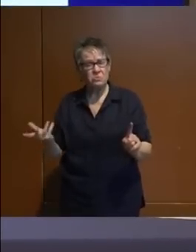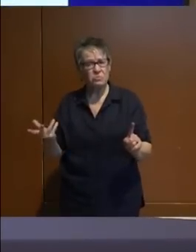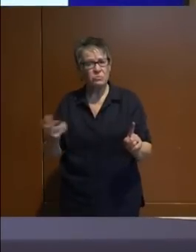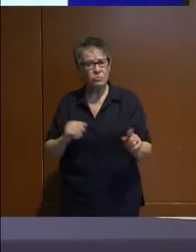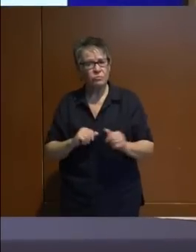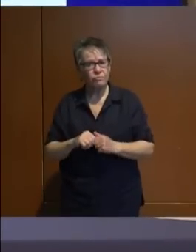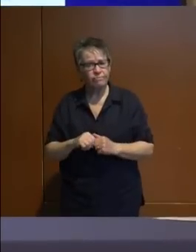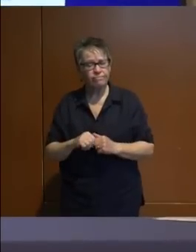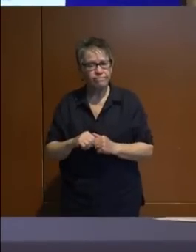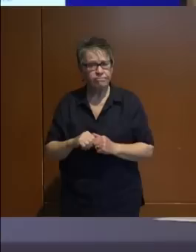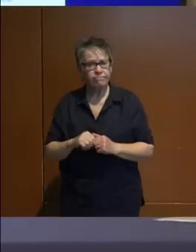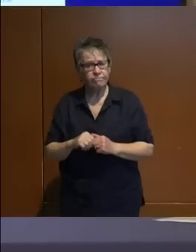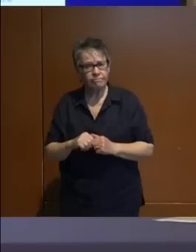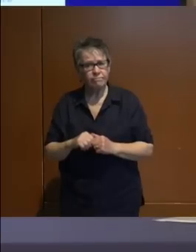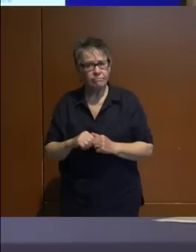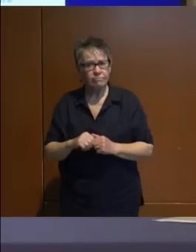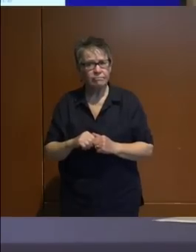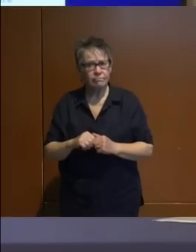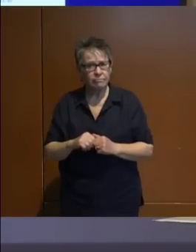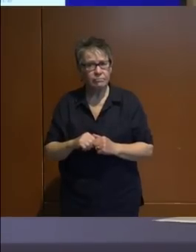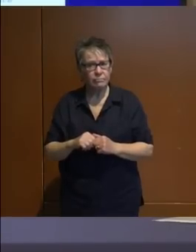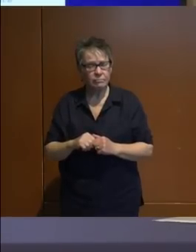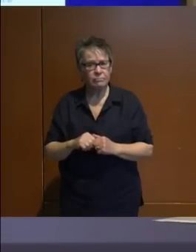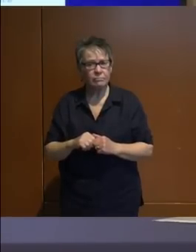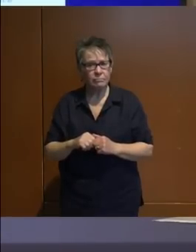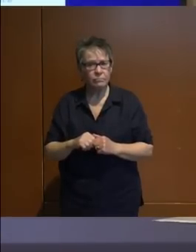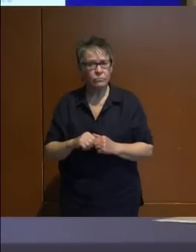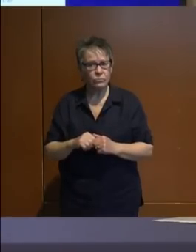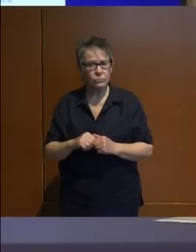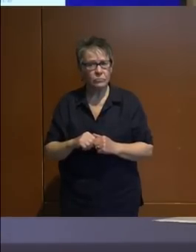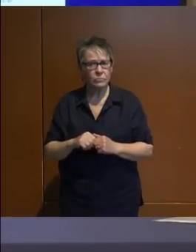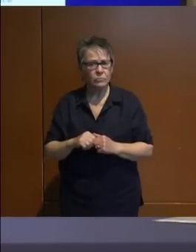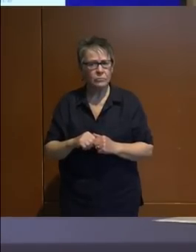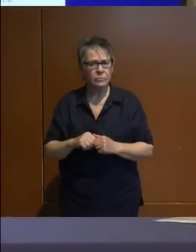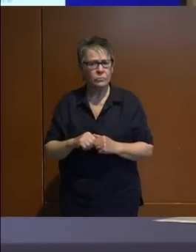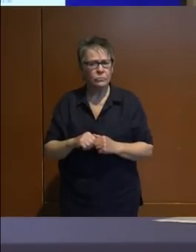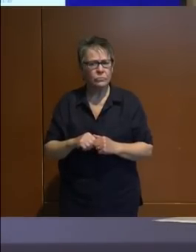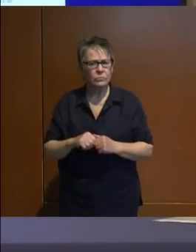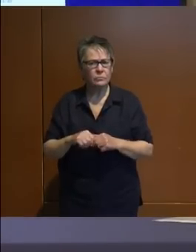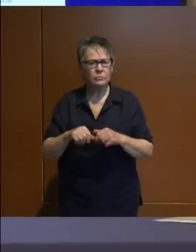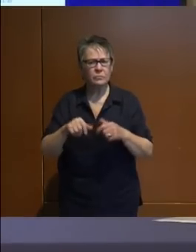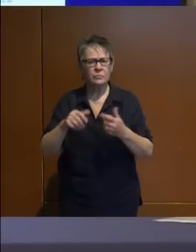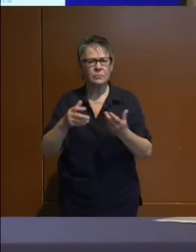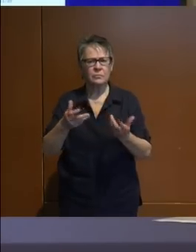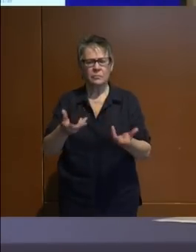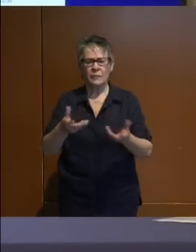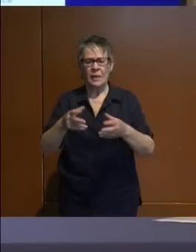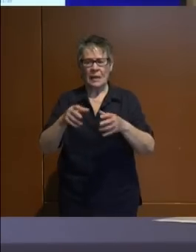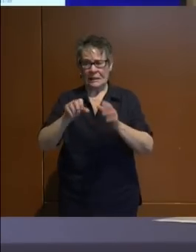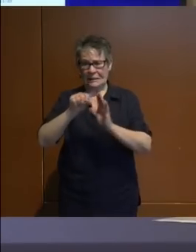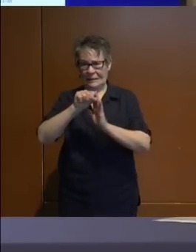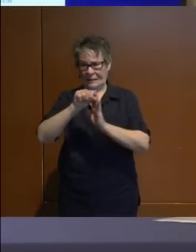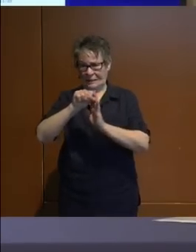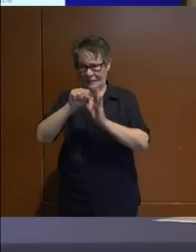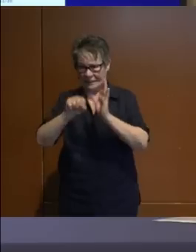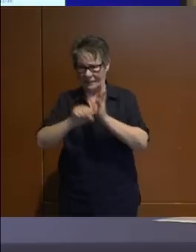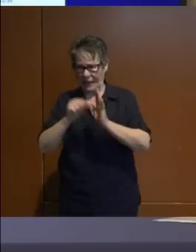at the state level, you also have to parse through cause of death, which I know is another X factor here.